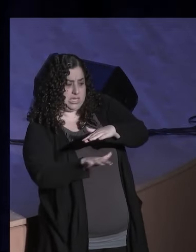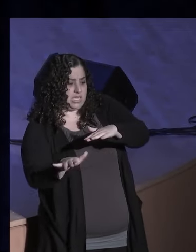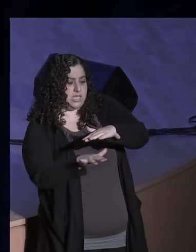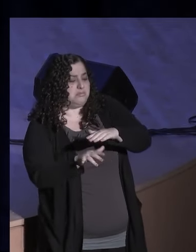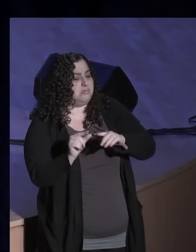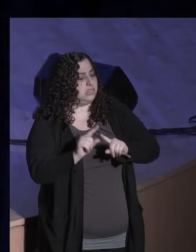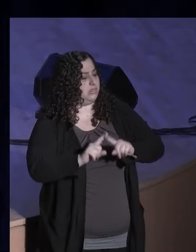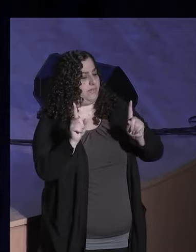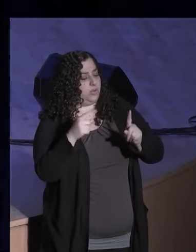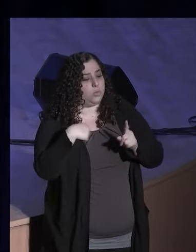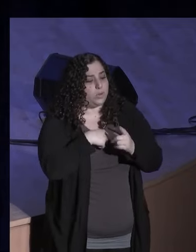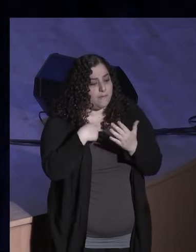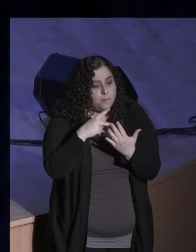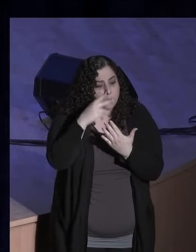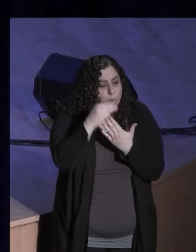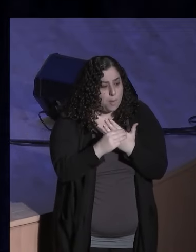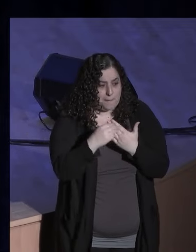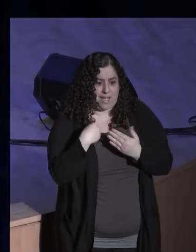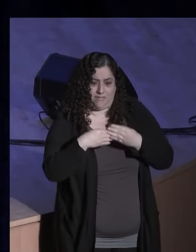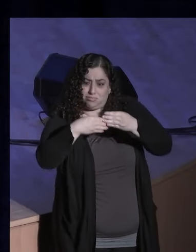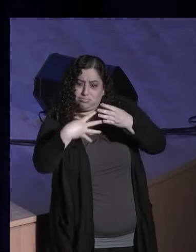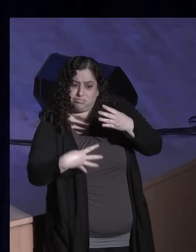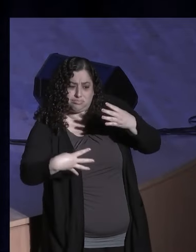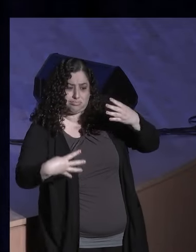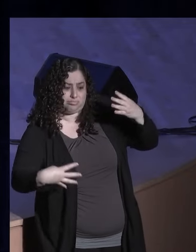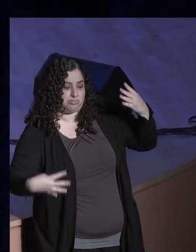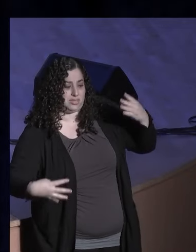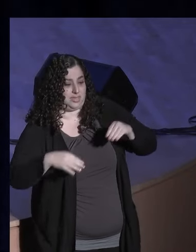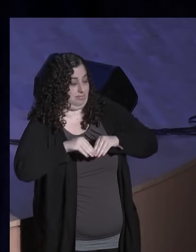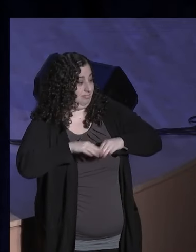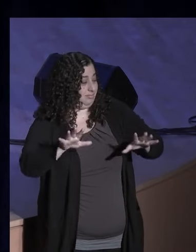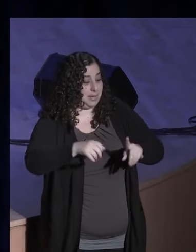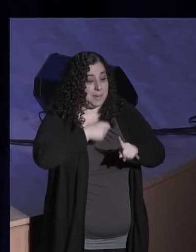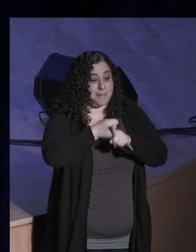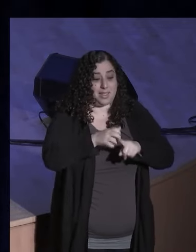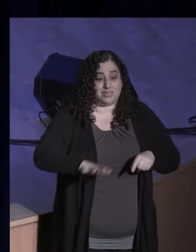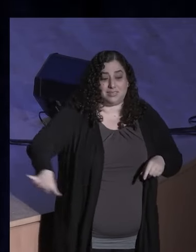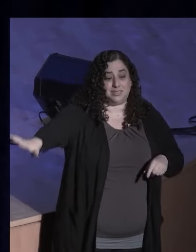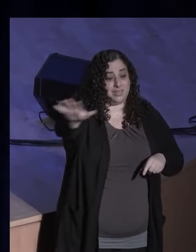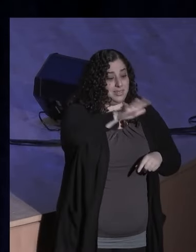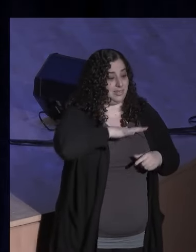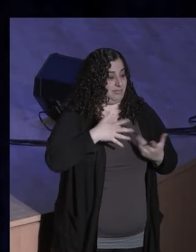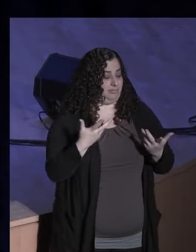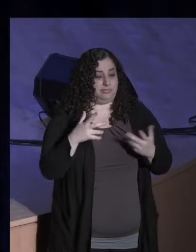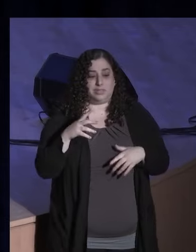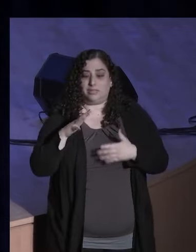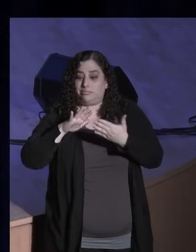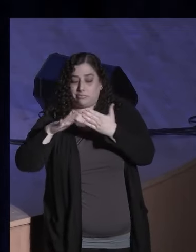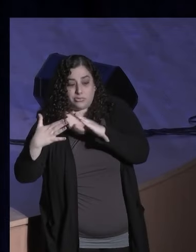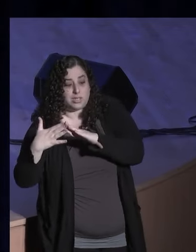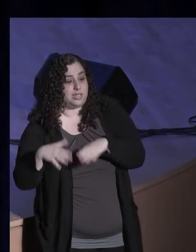state, tribal, federal, nonprofit, and international cultural heritage initiatives that amplify